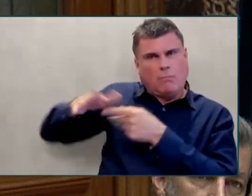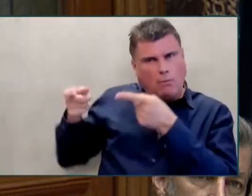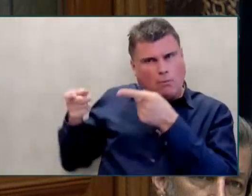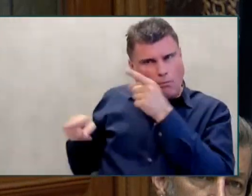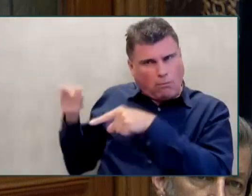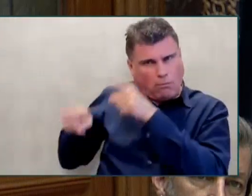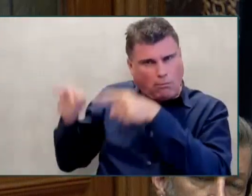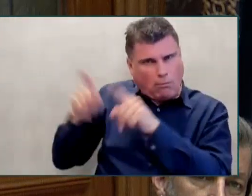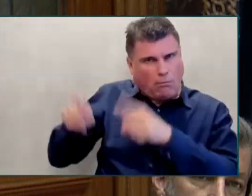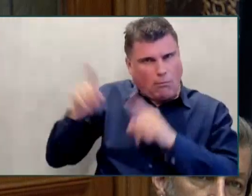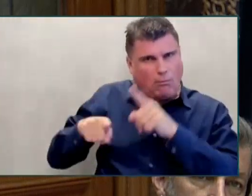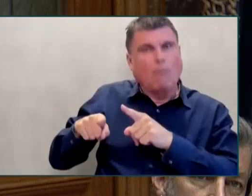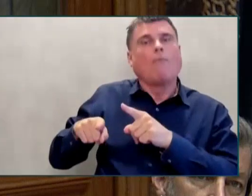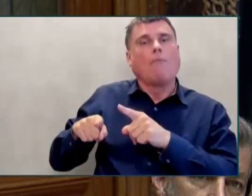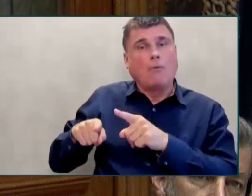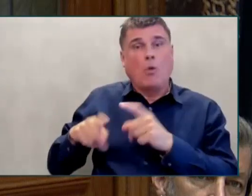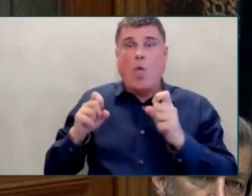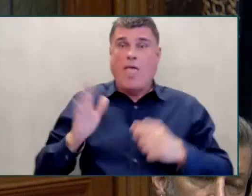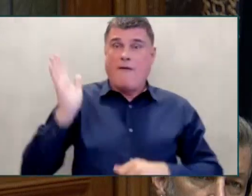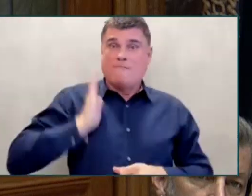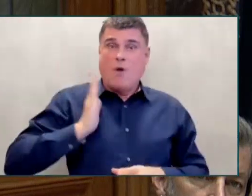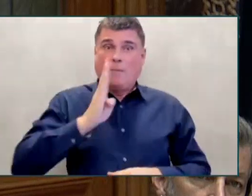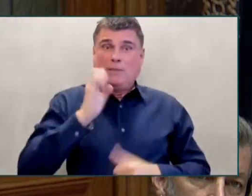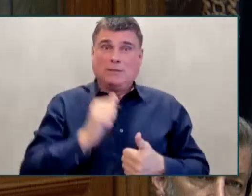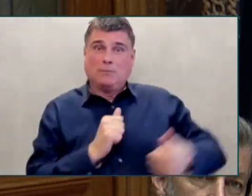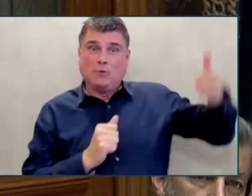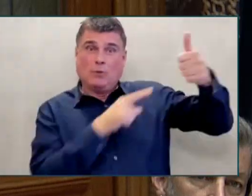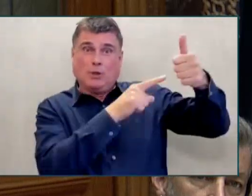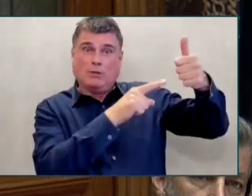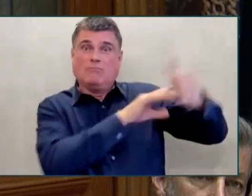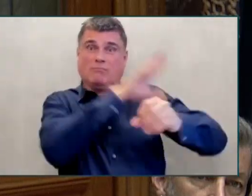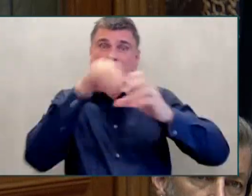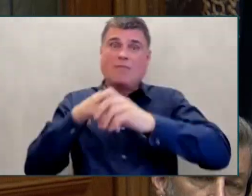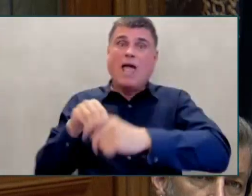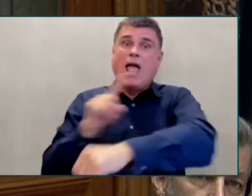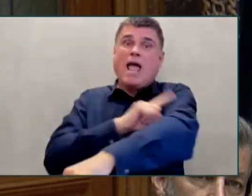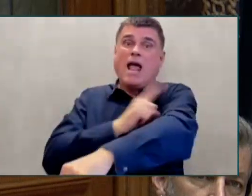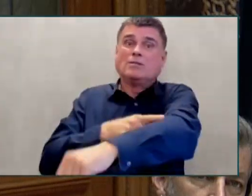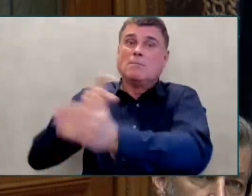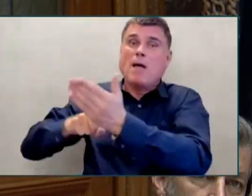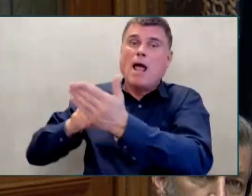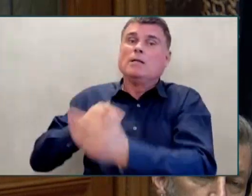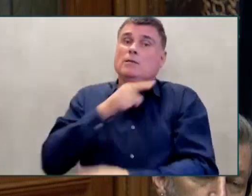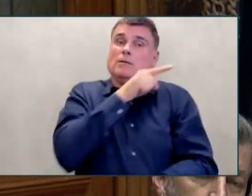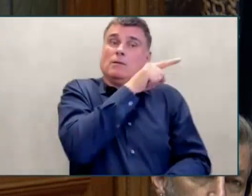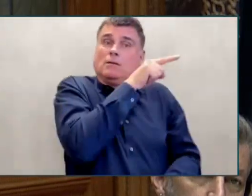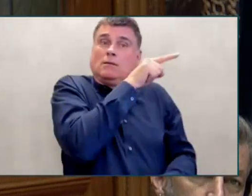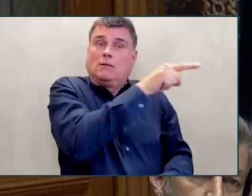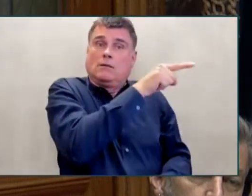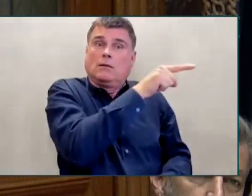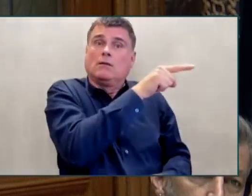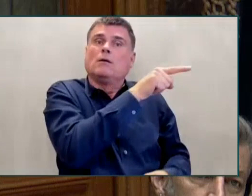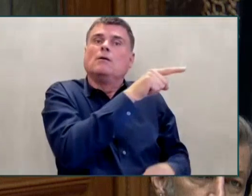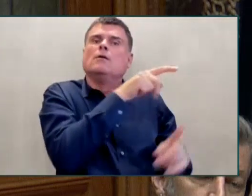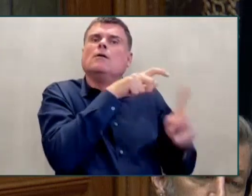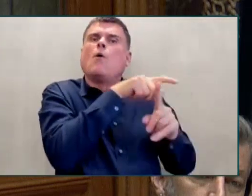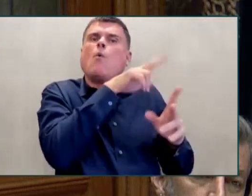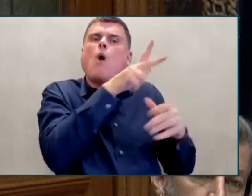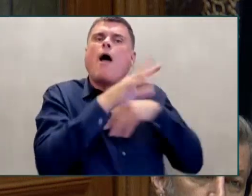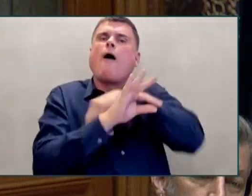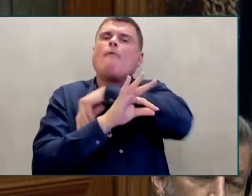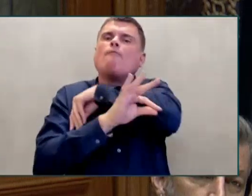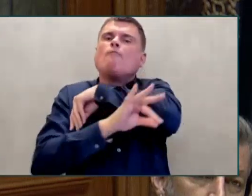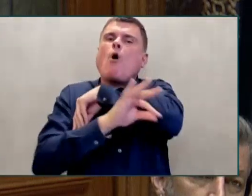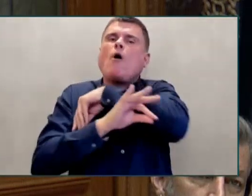of Foreign Affairs, requesting that pollution from Teck's operations in the Elk Valley not be referred to